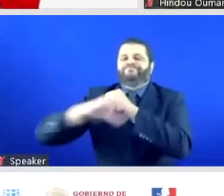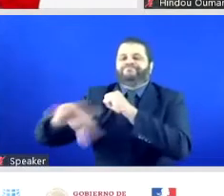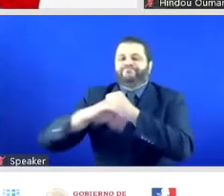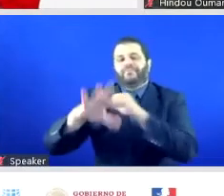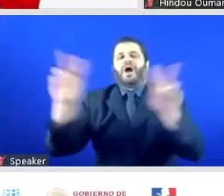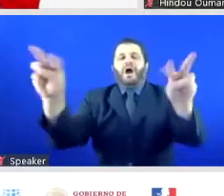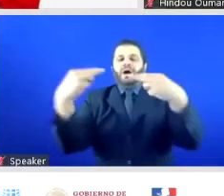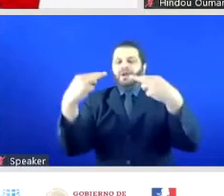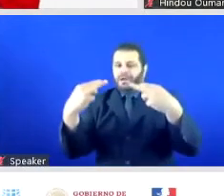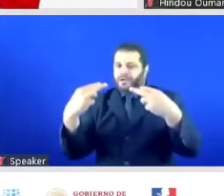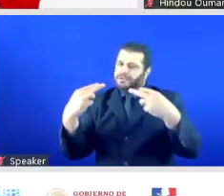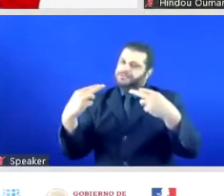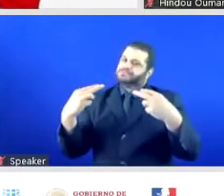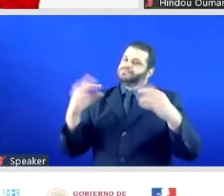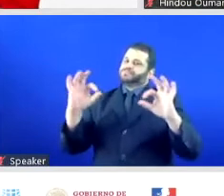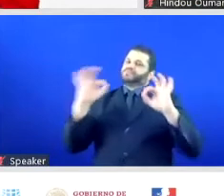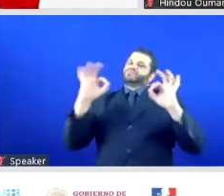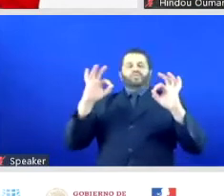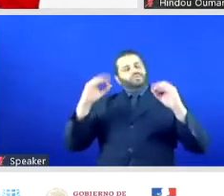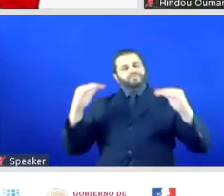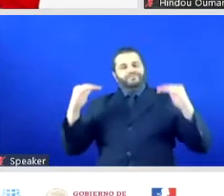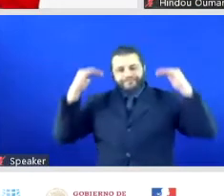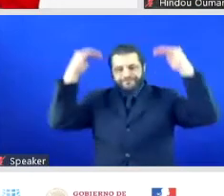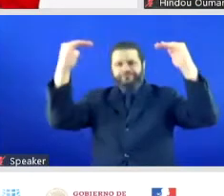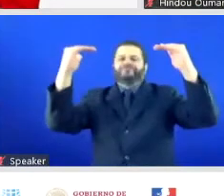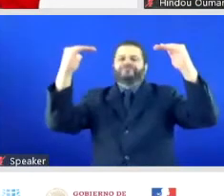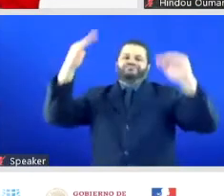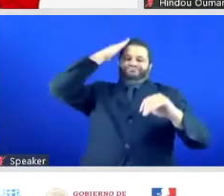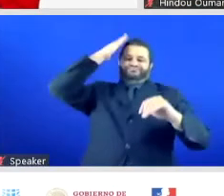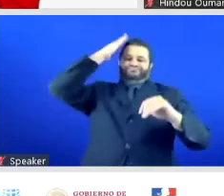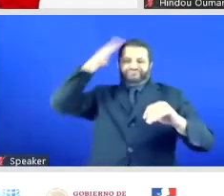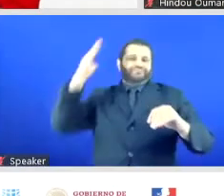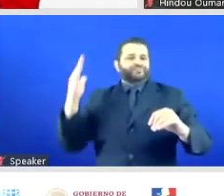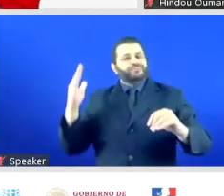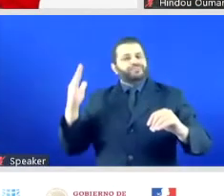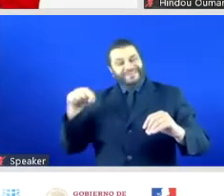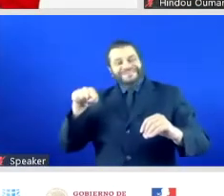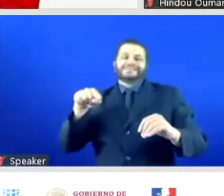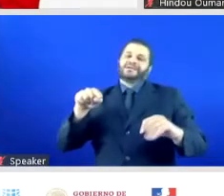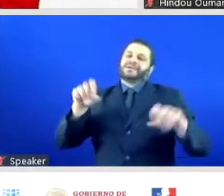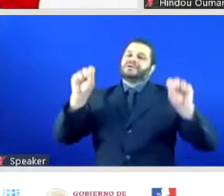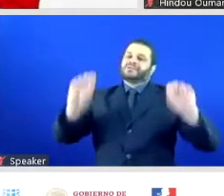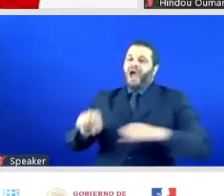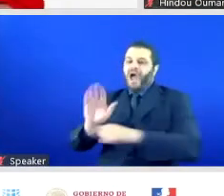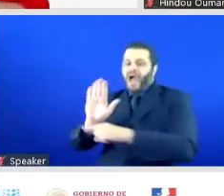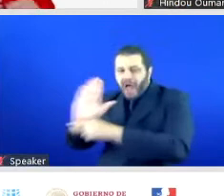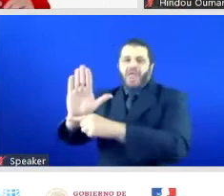Thank you. Thank you very much, Ms. Bilaković. Over